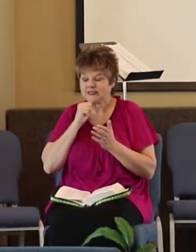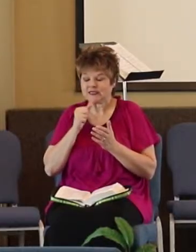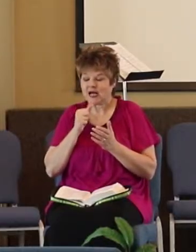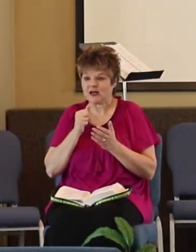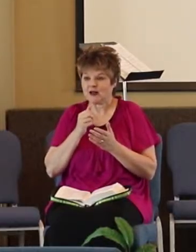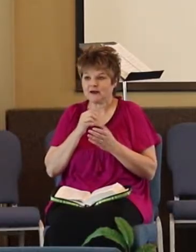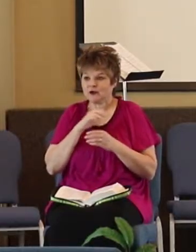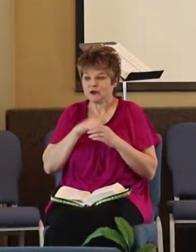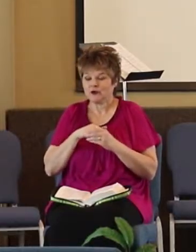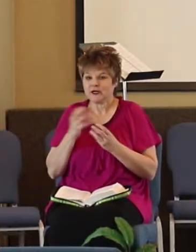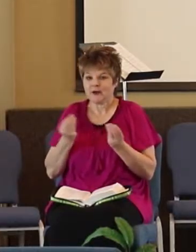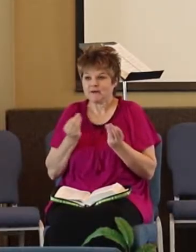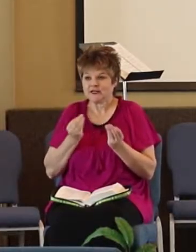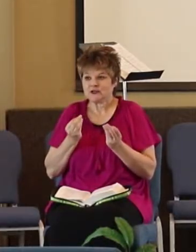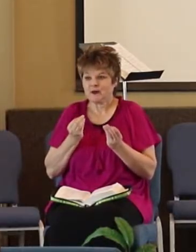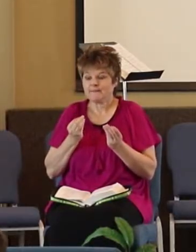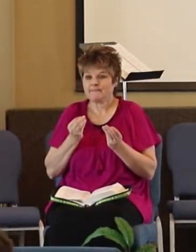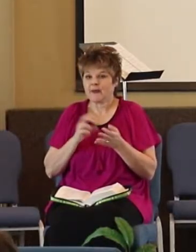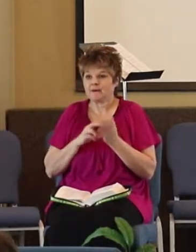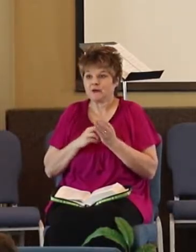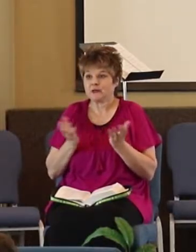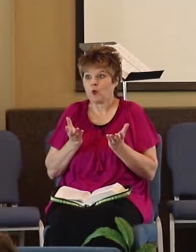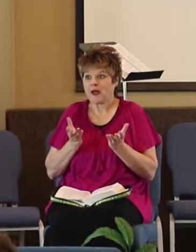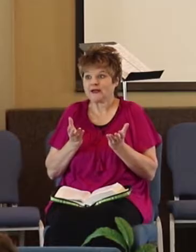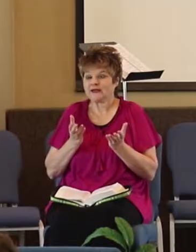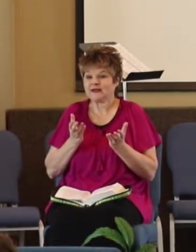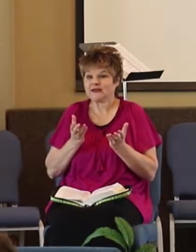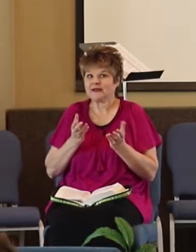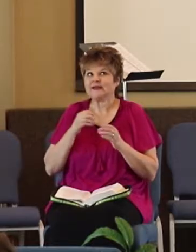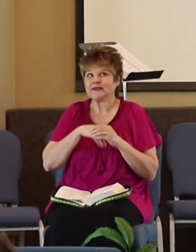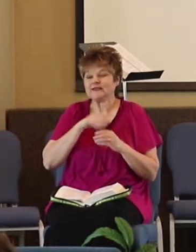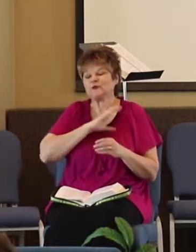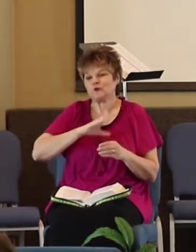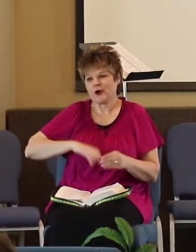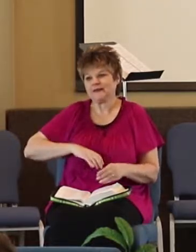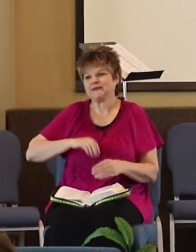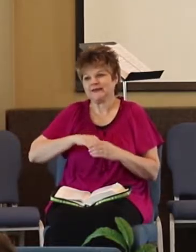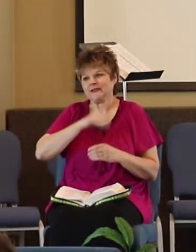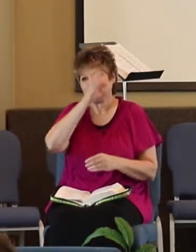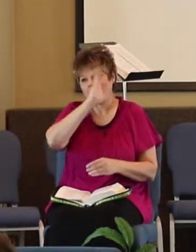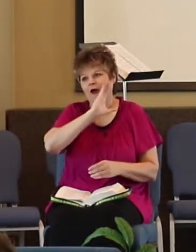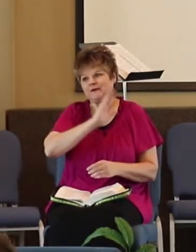mission. My purpose is in Christ. My purpose is in God.